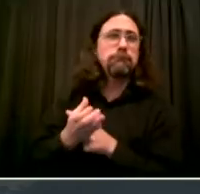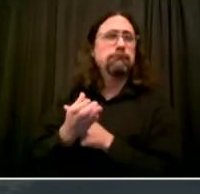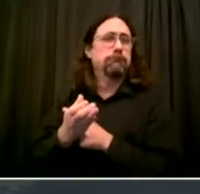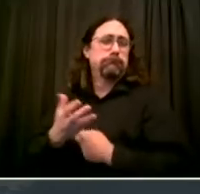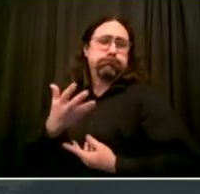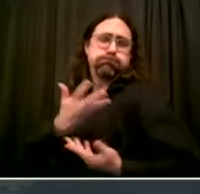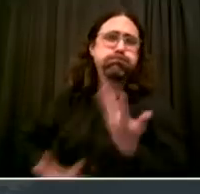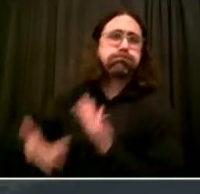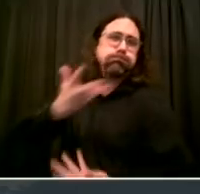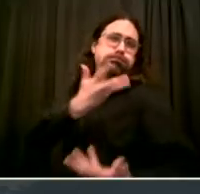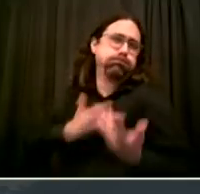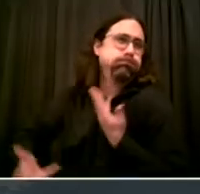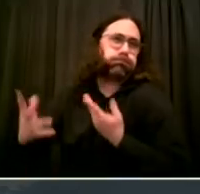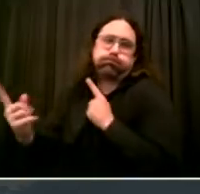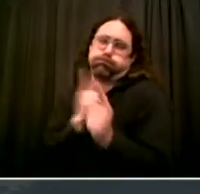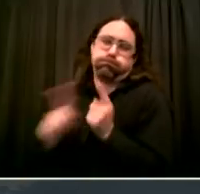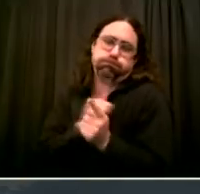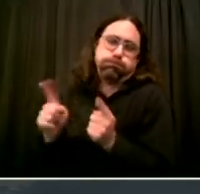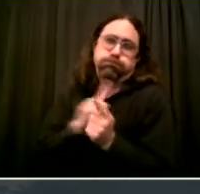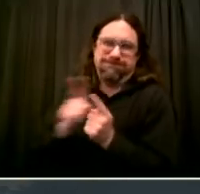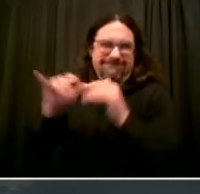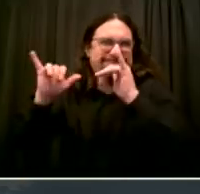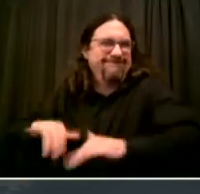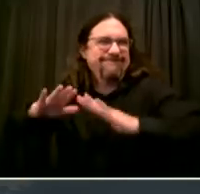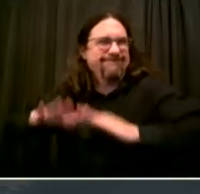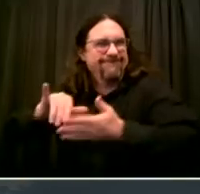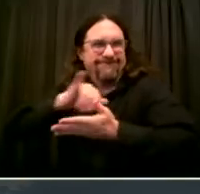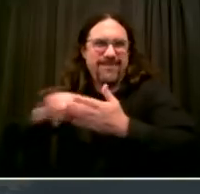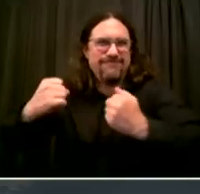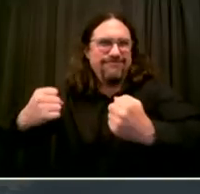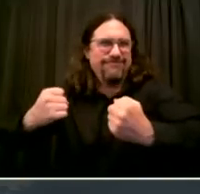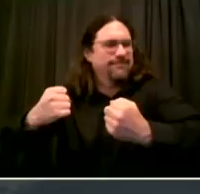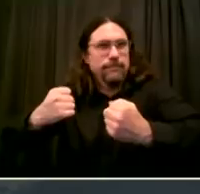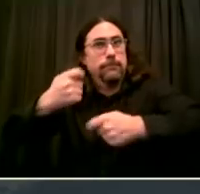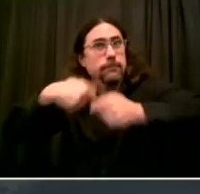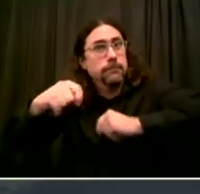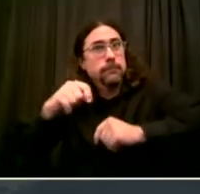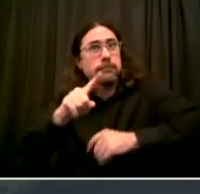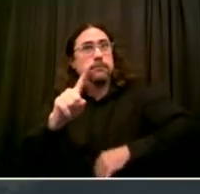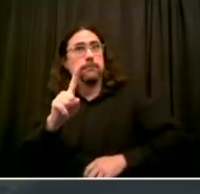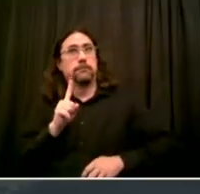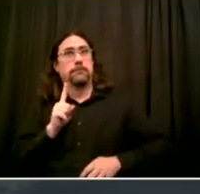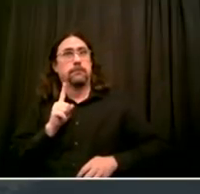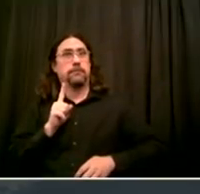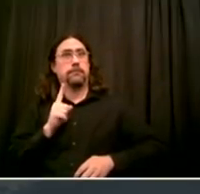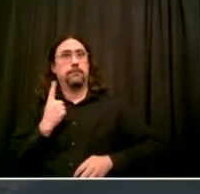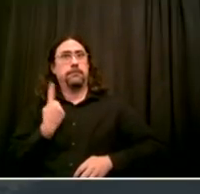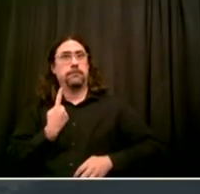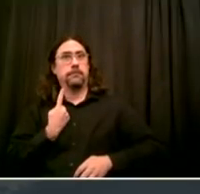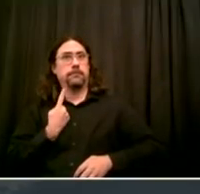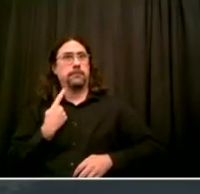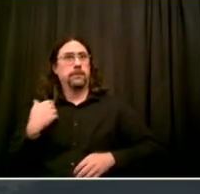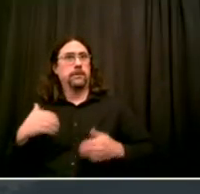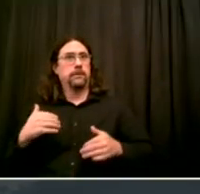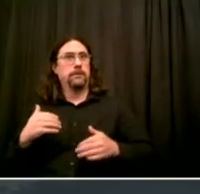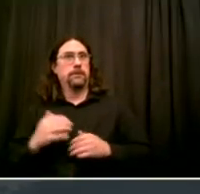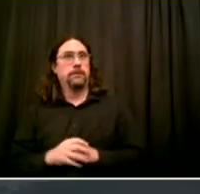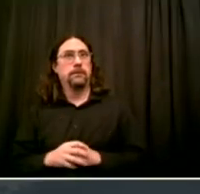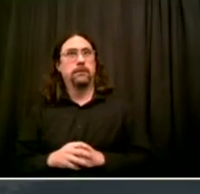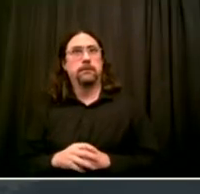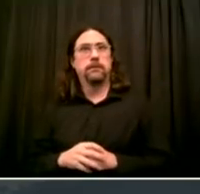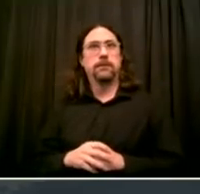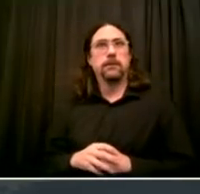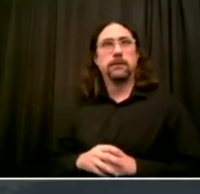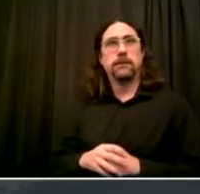time. And I want to emphasize that the period of time that people need to safely separate is only up to 14